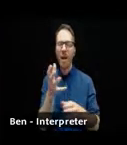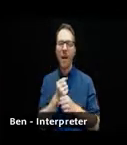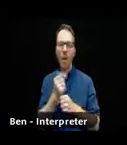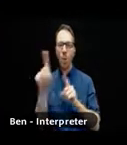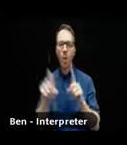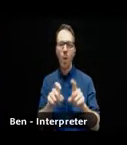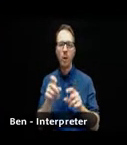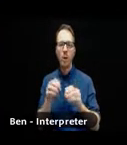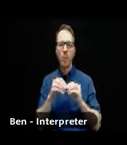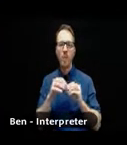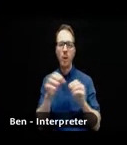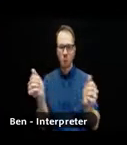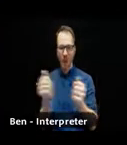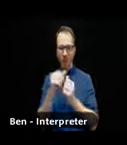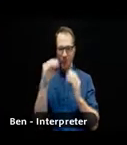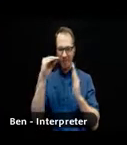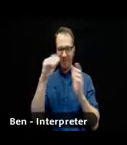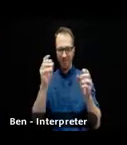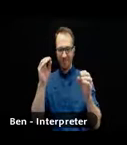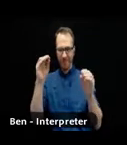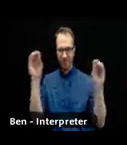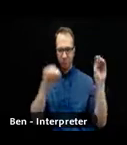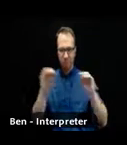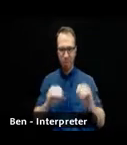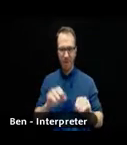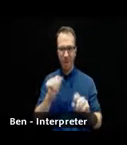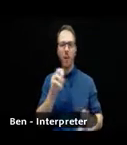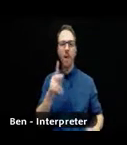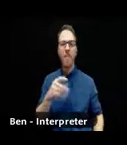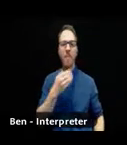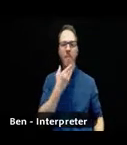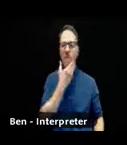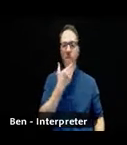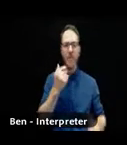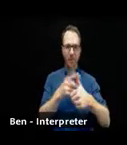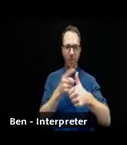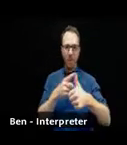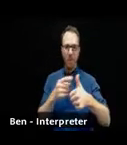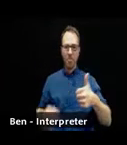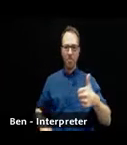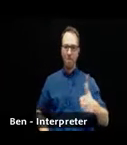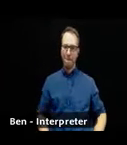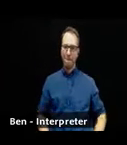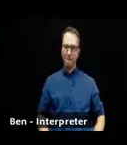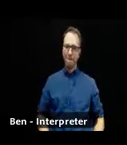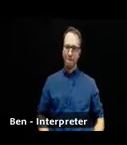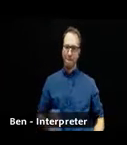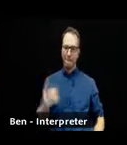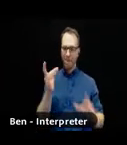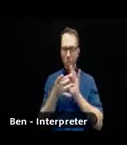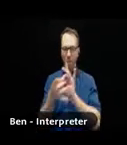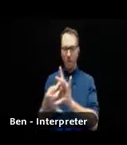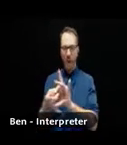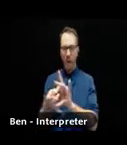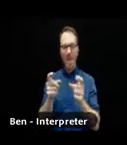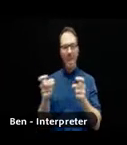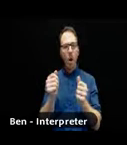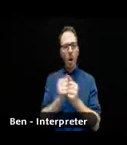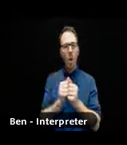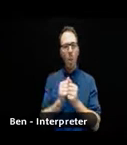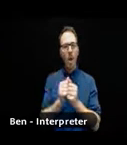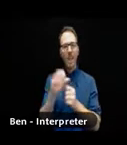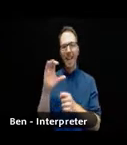out together, and then if mm-hmm. you could answer them. One was about, dealing with